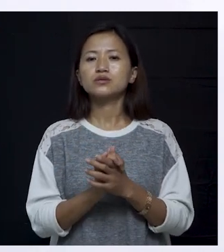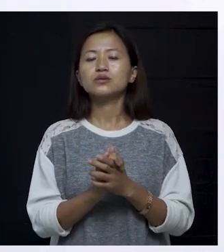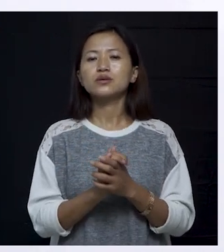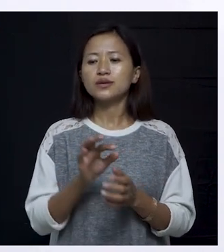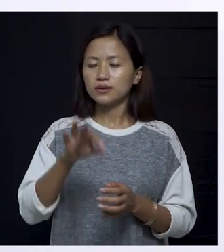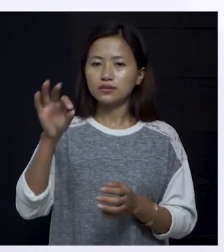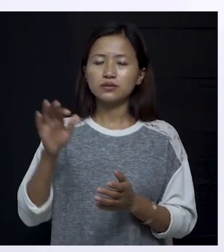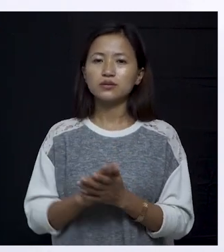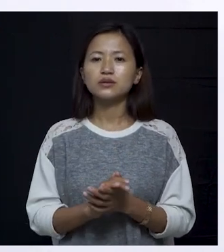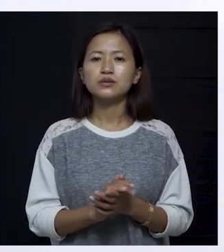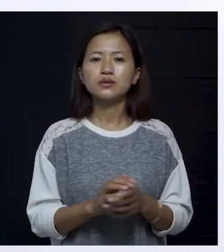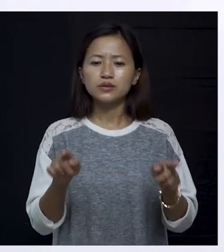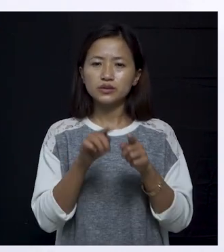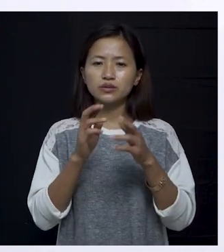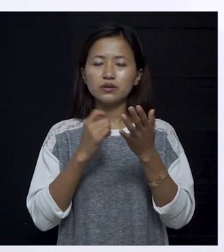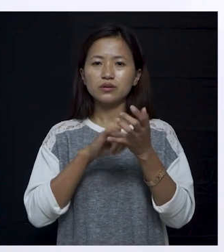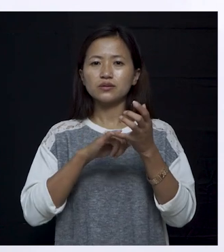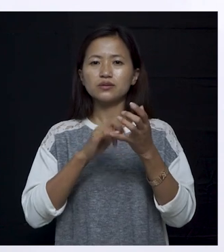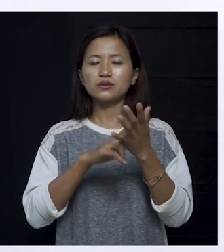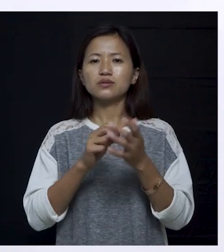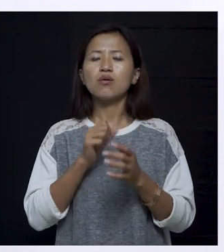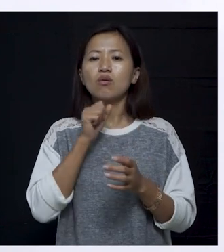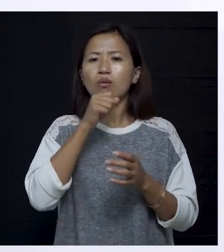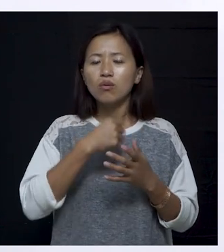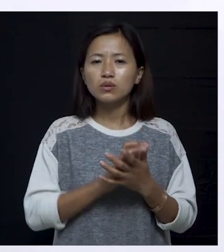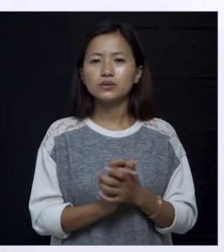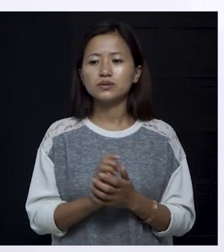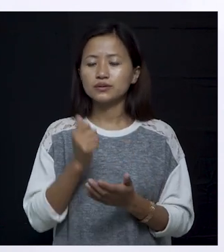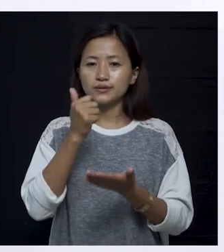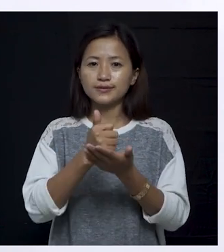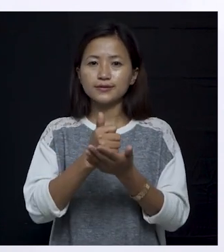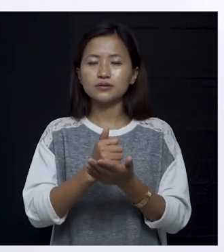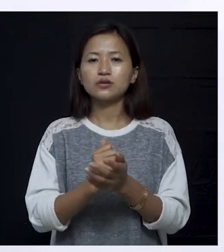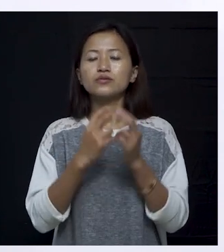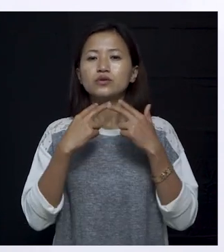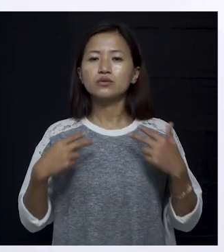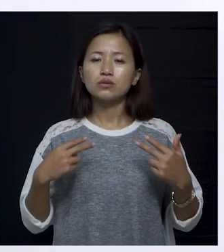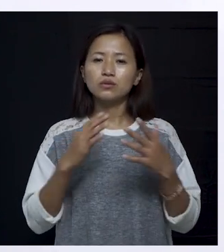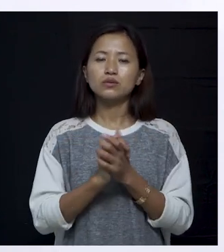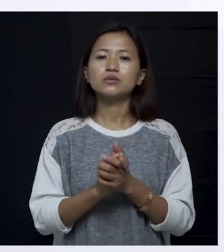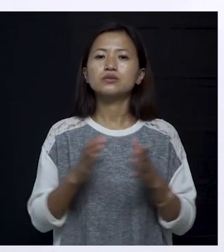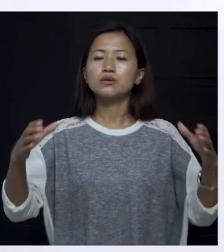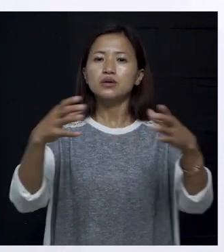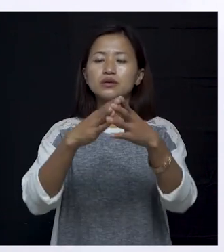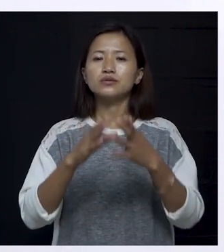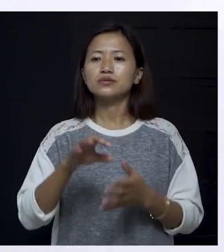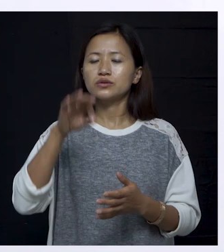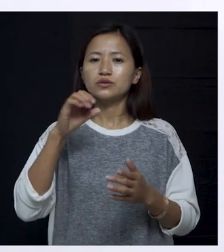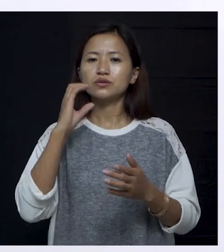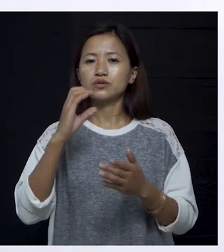elected basing on seniority. So the senior most judges of the court is selected as the